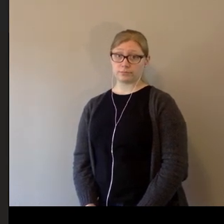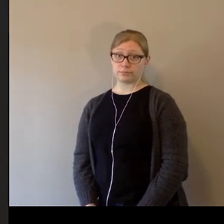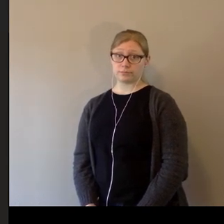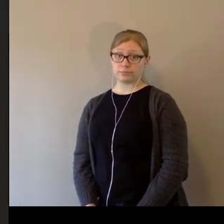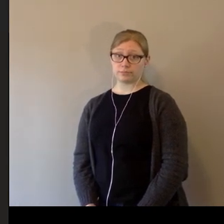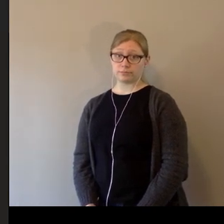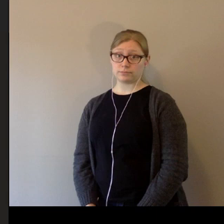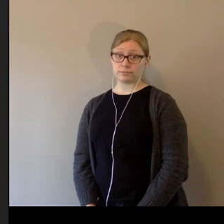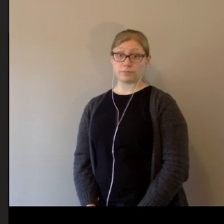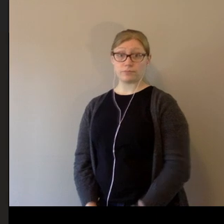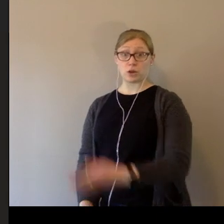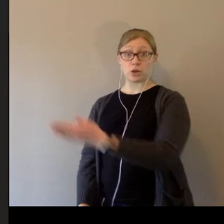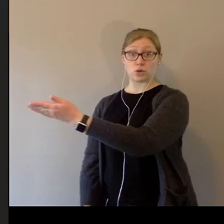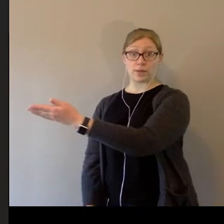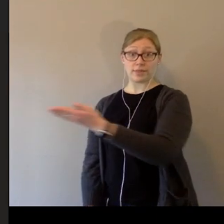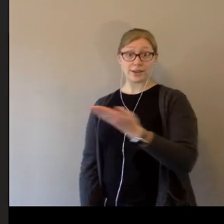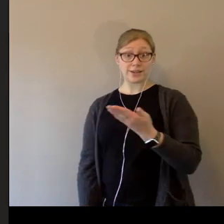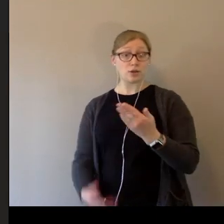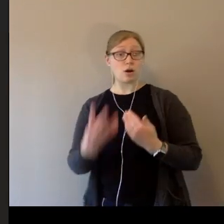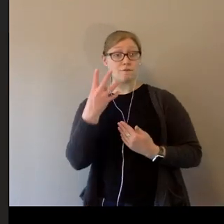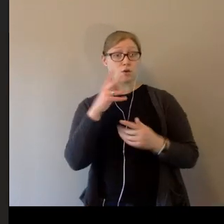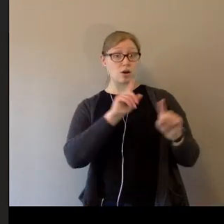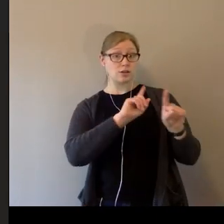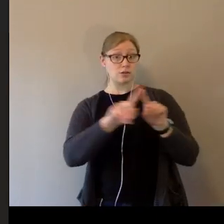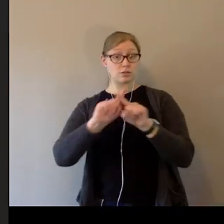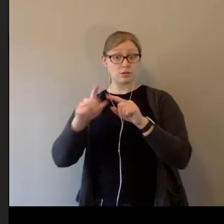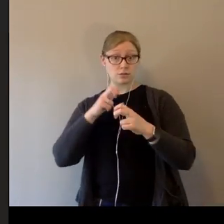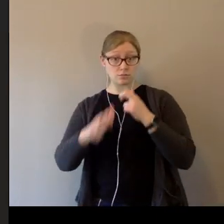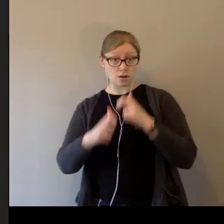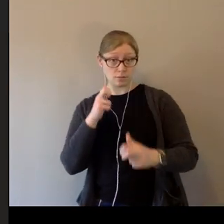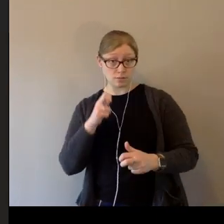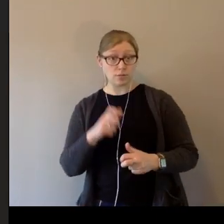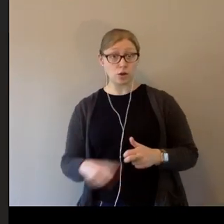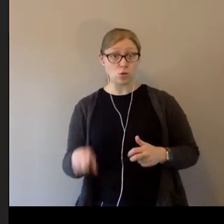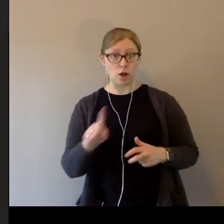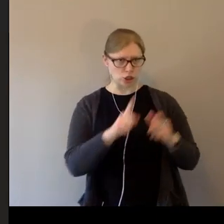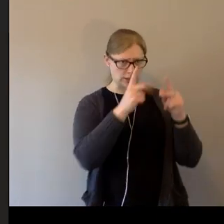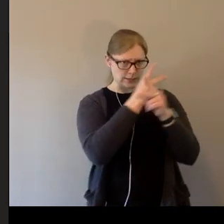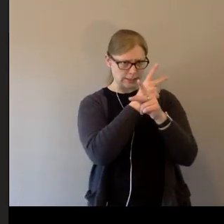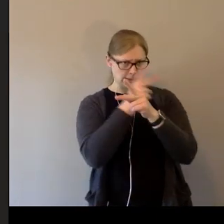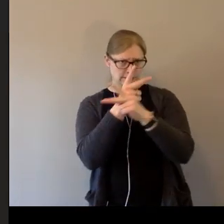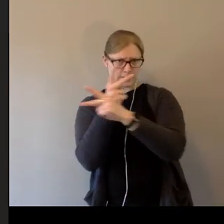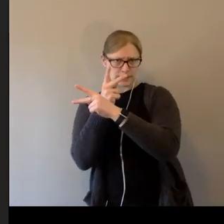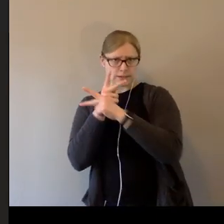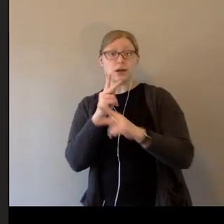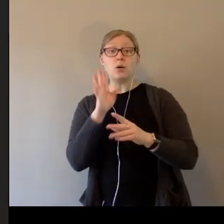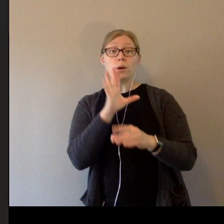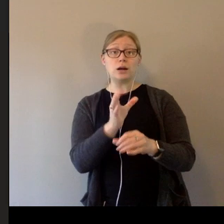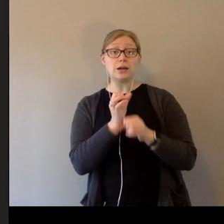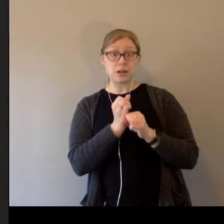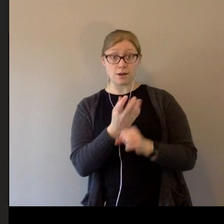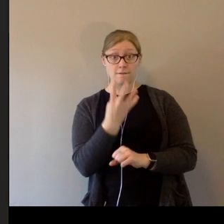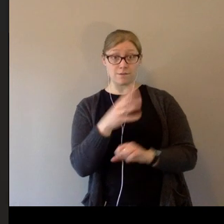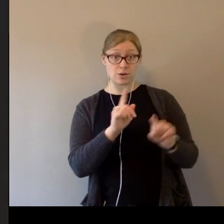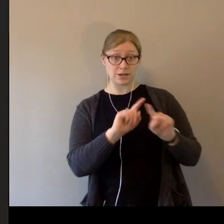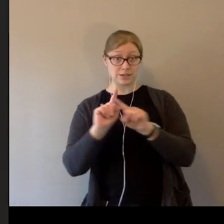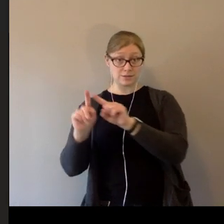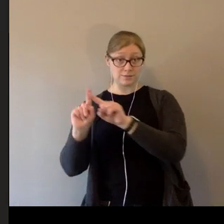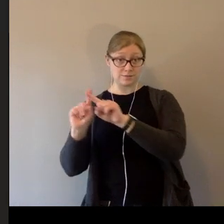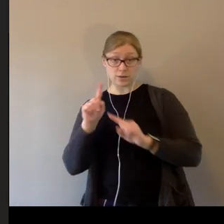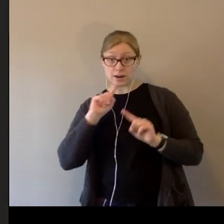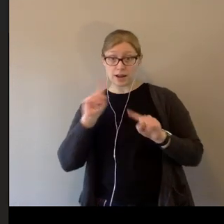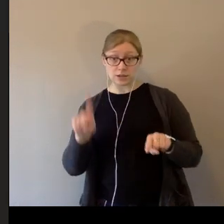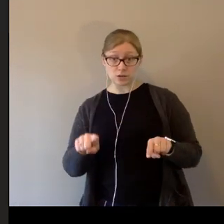So these are 4 different problems, and you should have 4 different answers. All right, the first one. So we're doing the square root